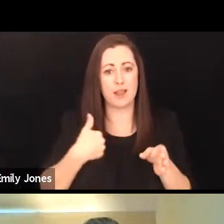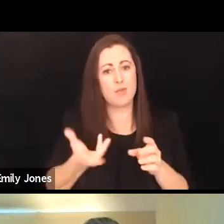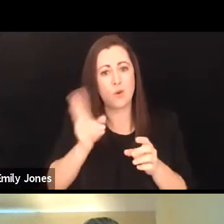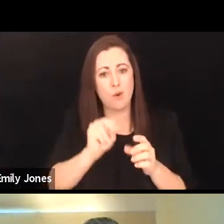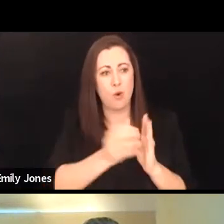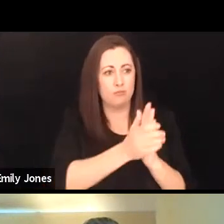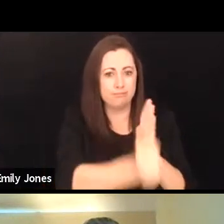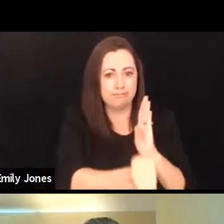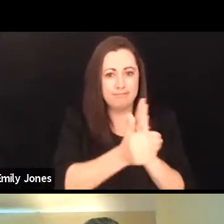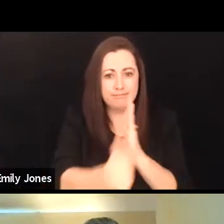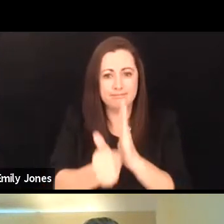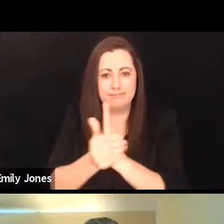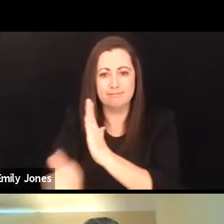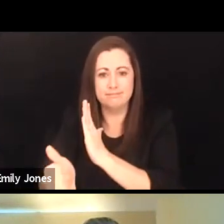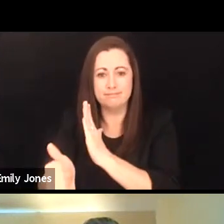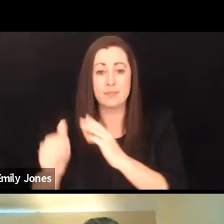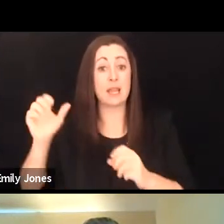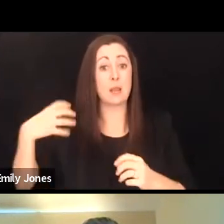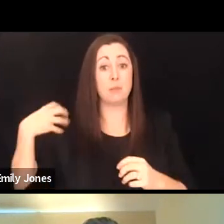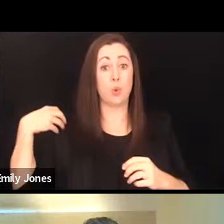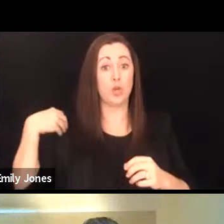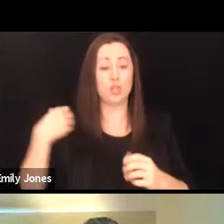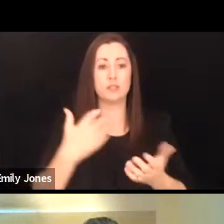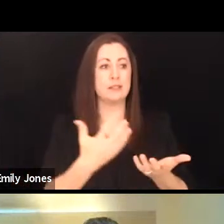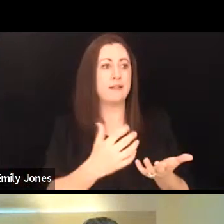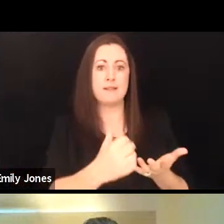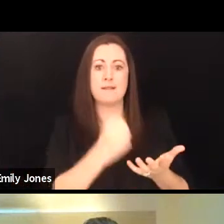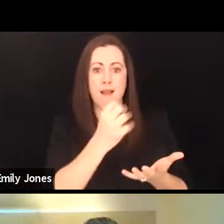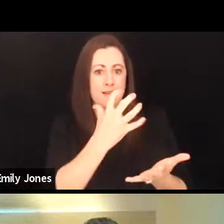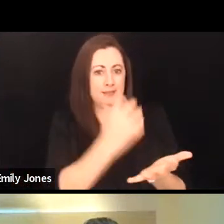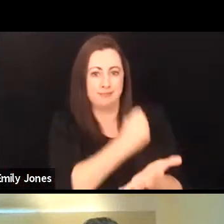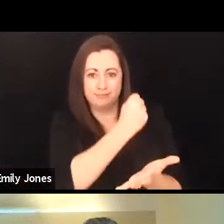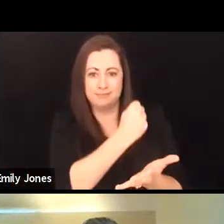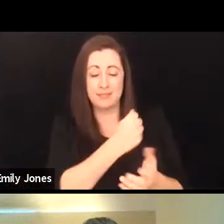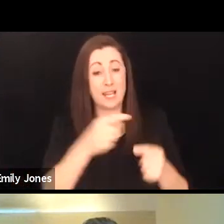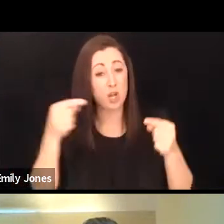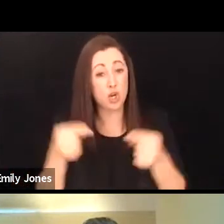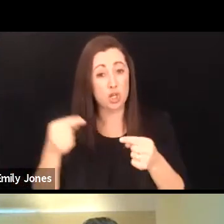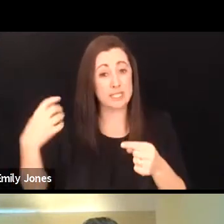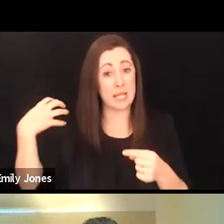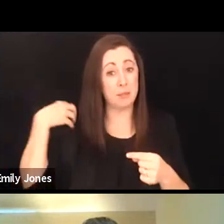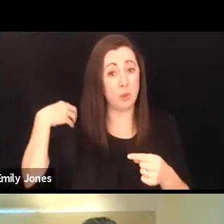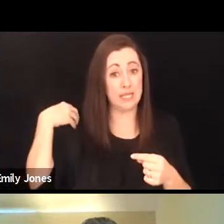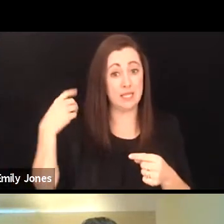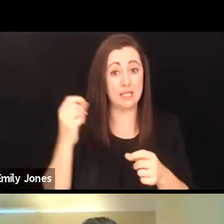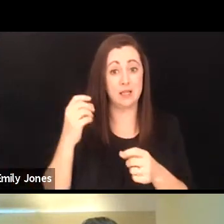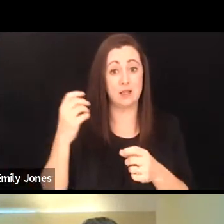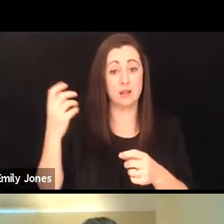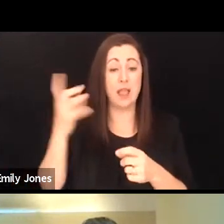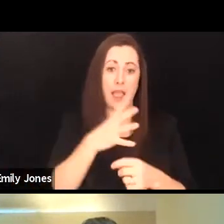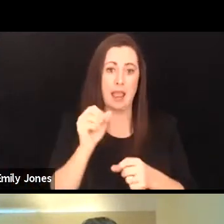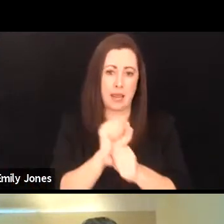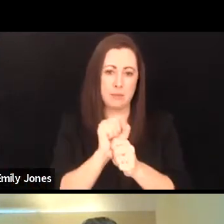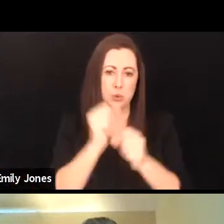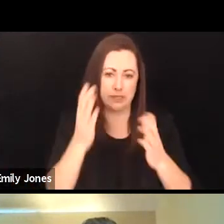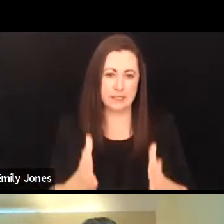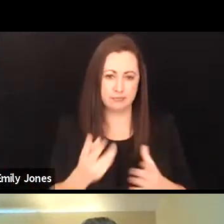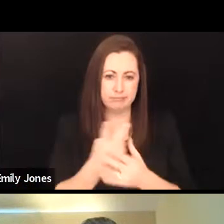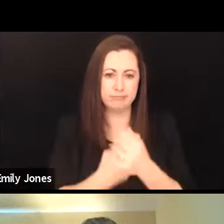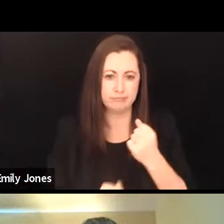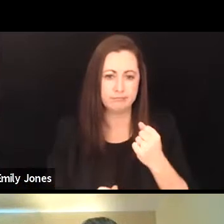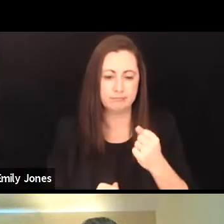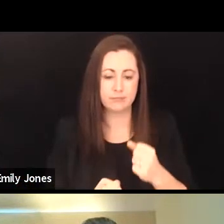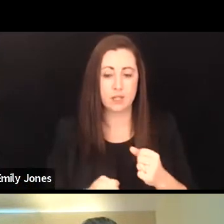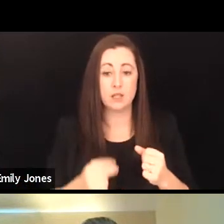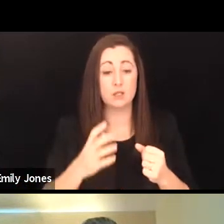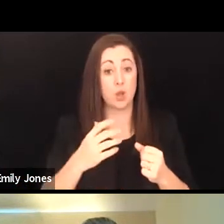employers are not tapping, and that hurts employees, but that also hurts employers. And so the sooner we just get over